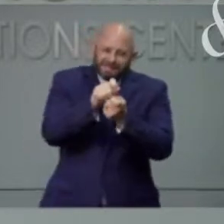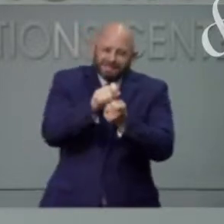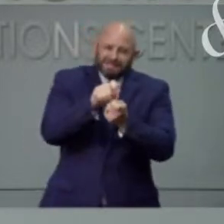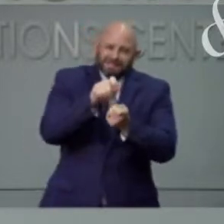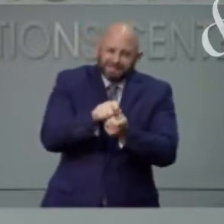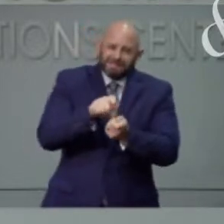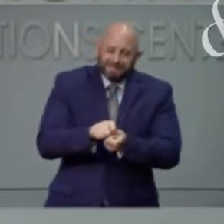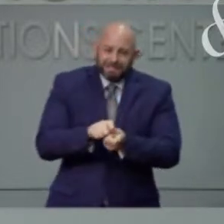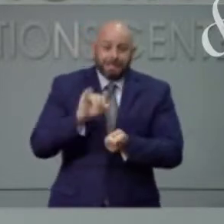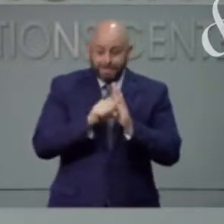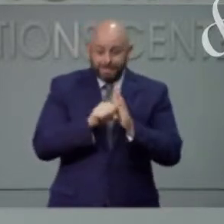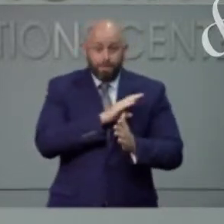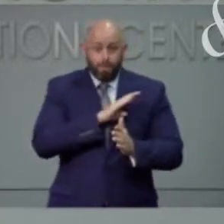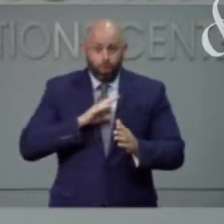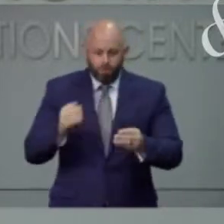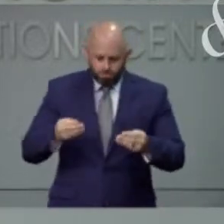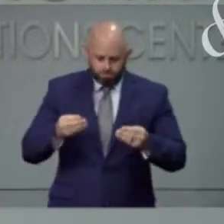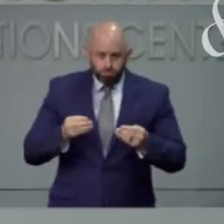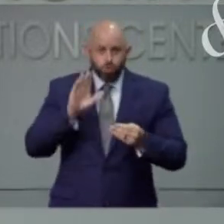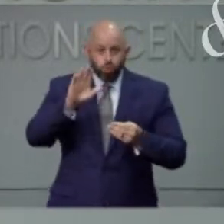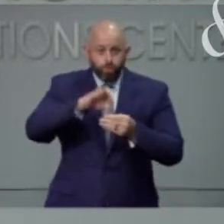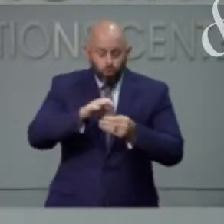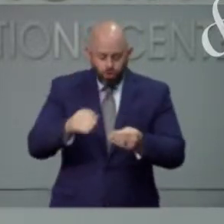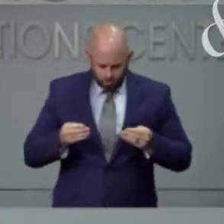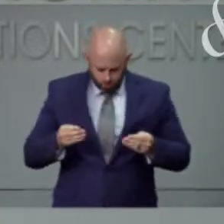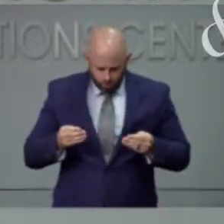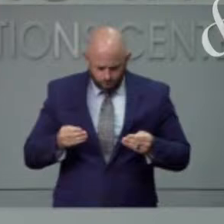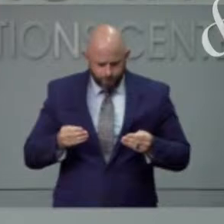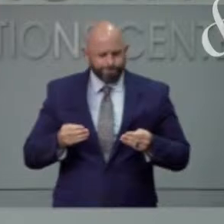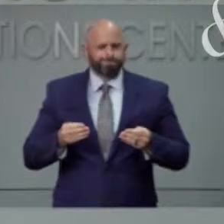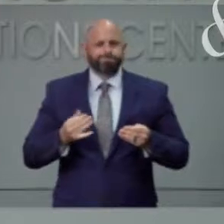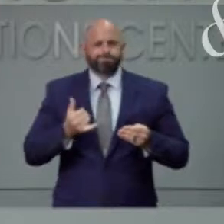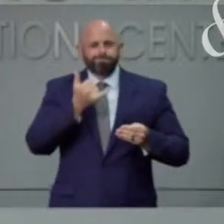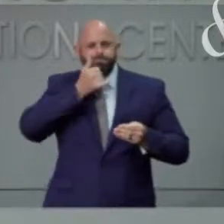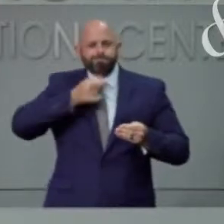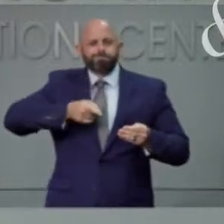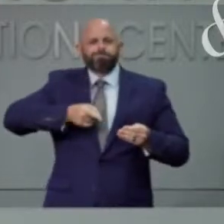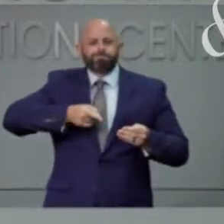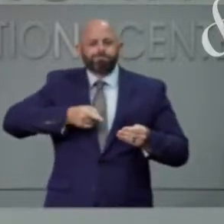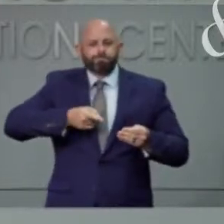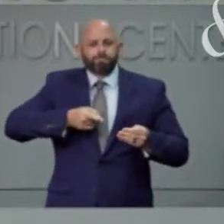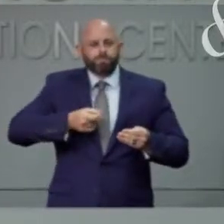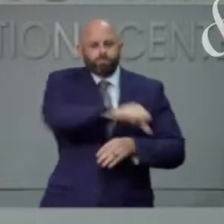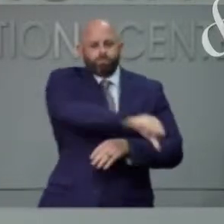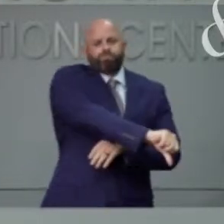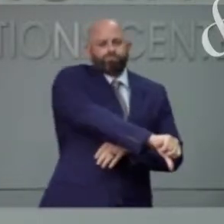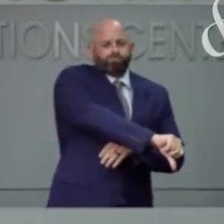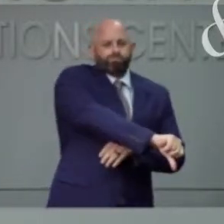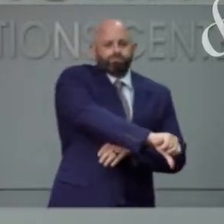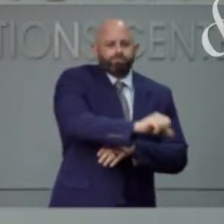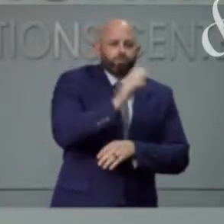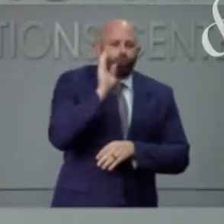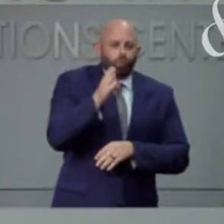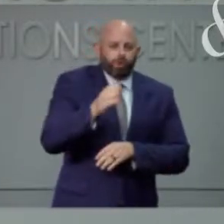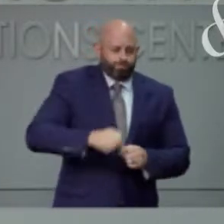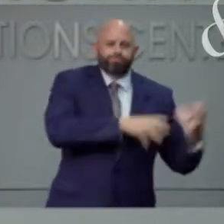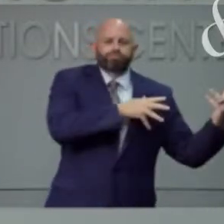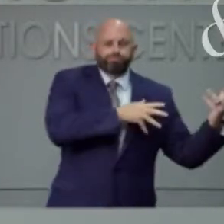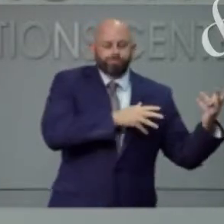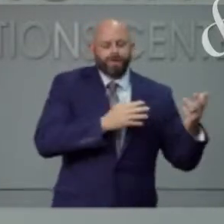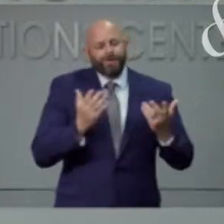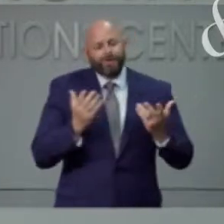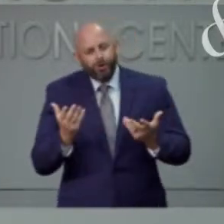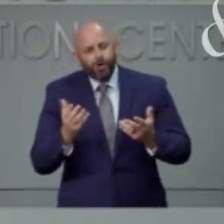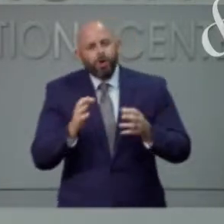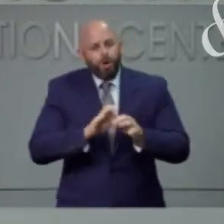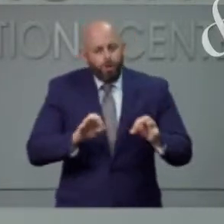Elections is not going to have it submitted regardless of who it is. So I think it's important that people